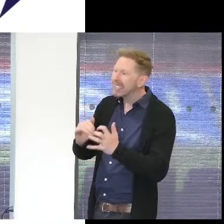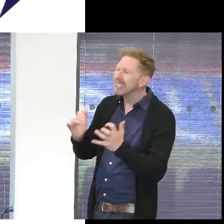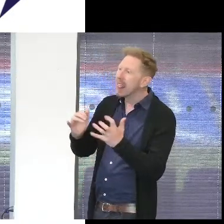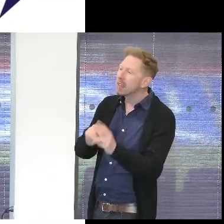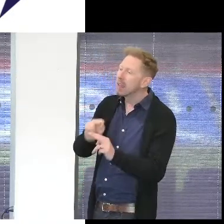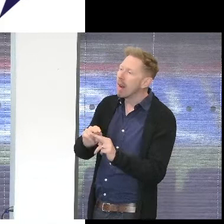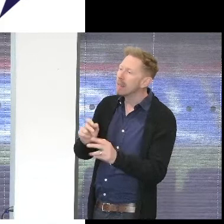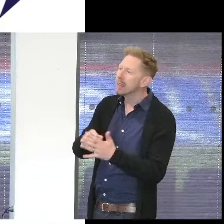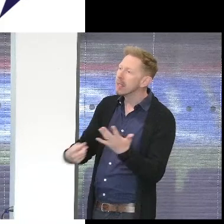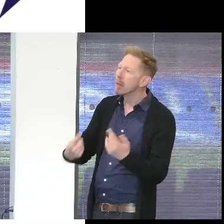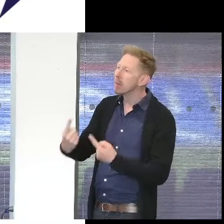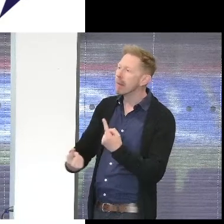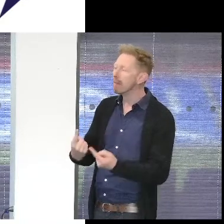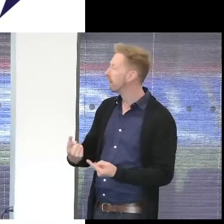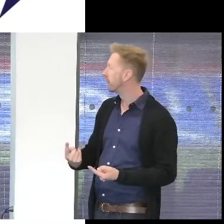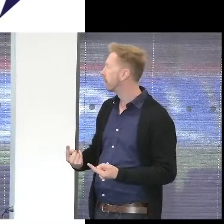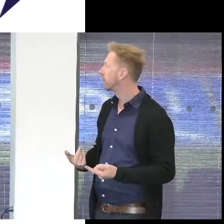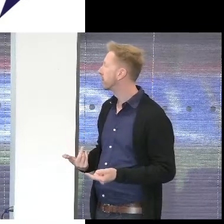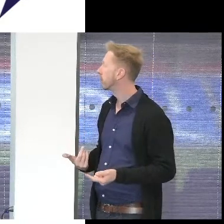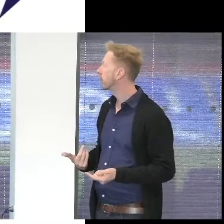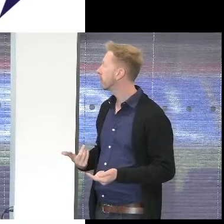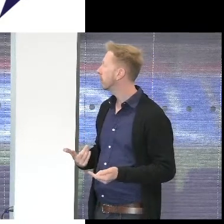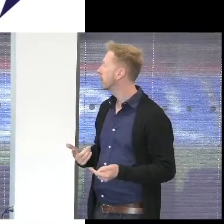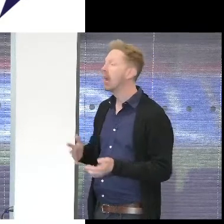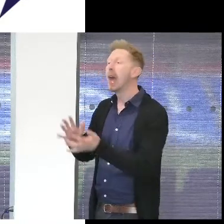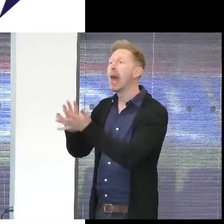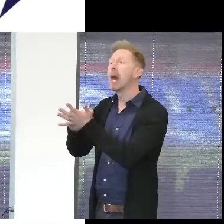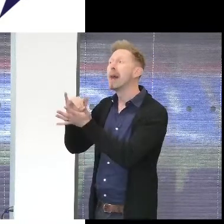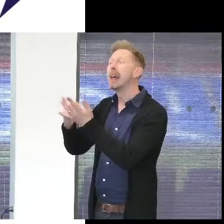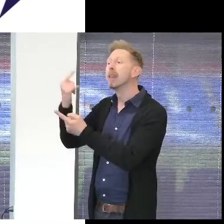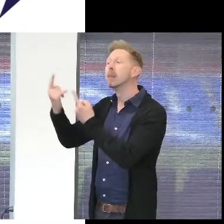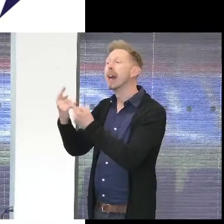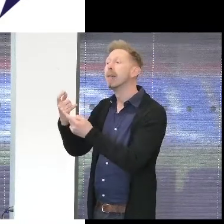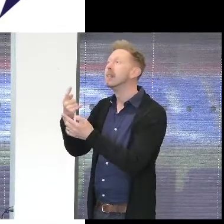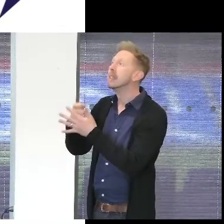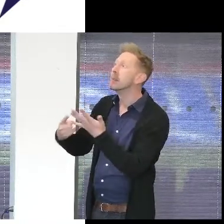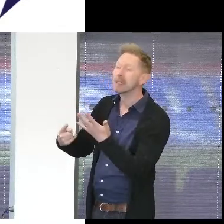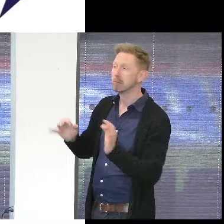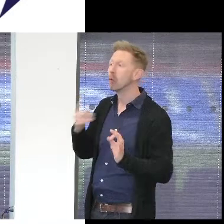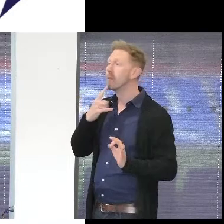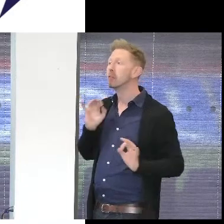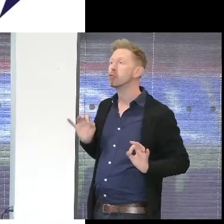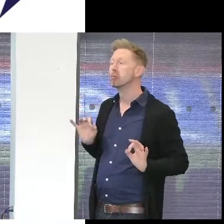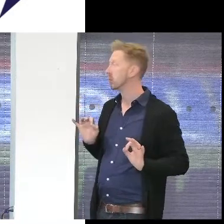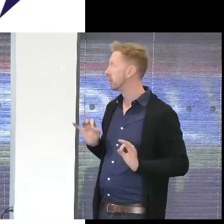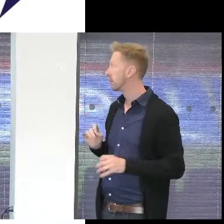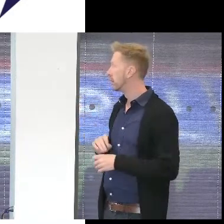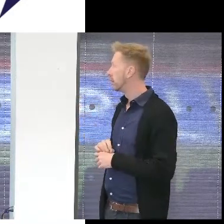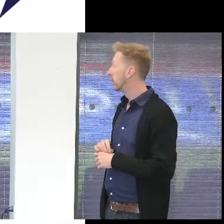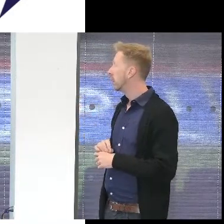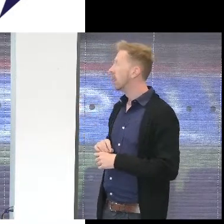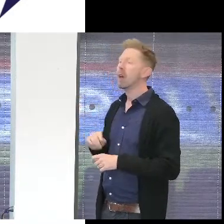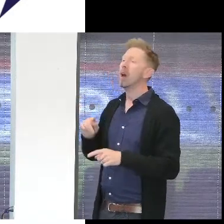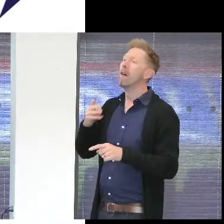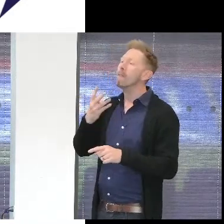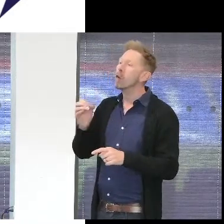There's no data on how many MSs are disabled. 40% of disabled people live in poverty